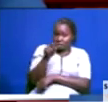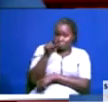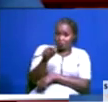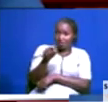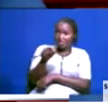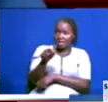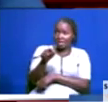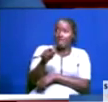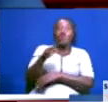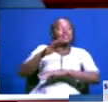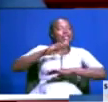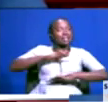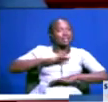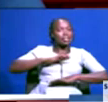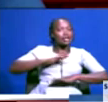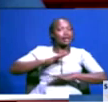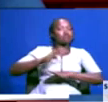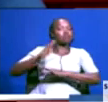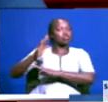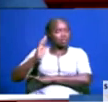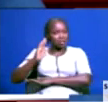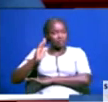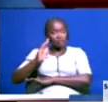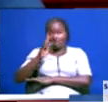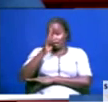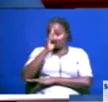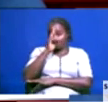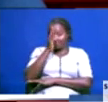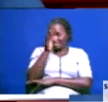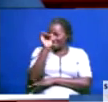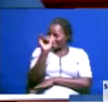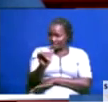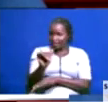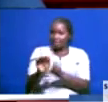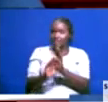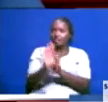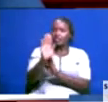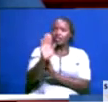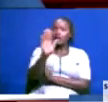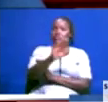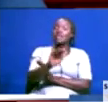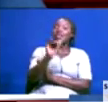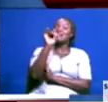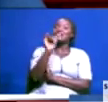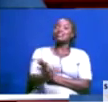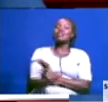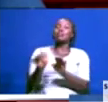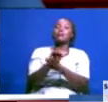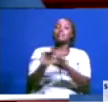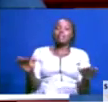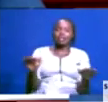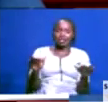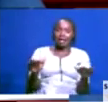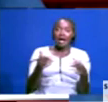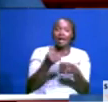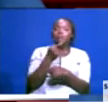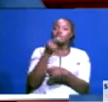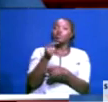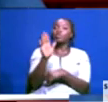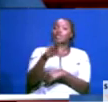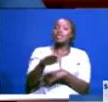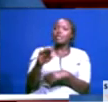with enough security deployments and stay there, develop the area and stay there for good and make sure those areas